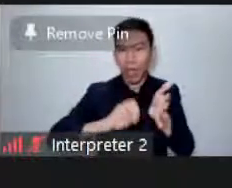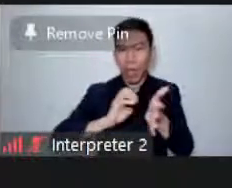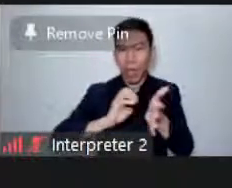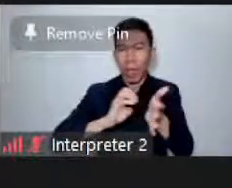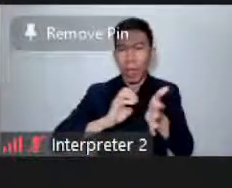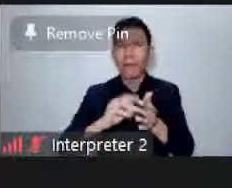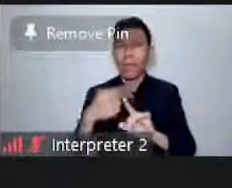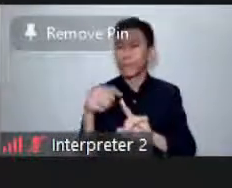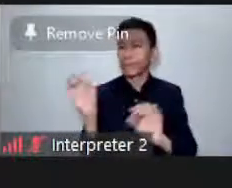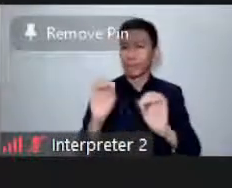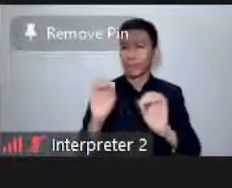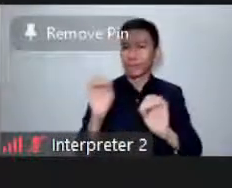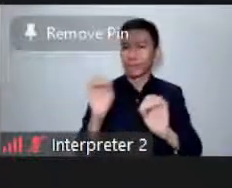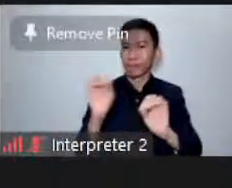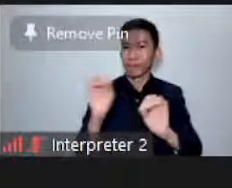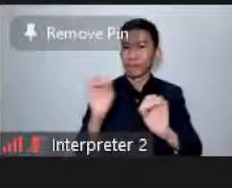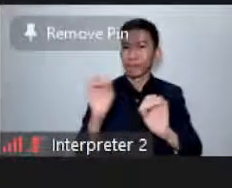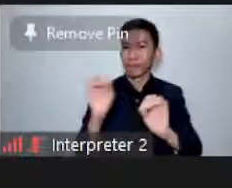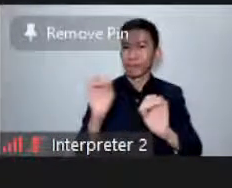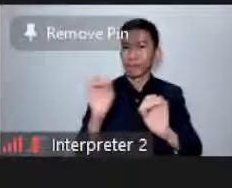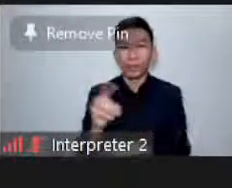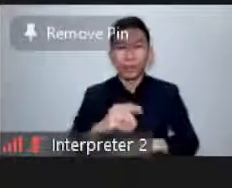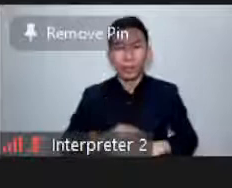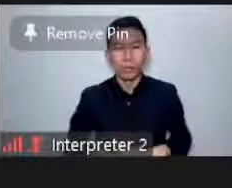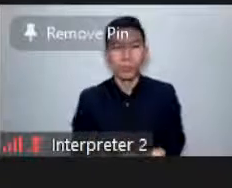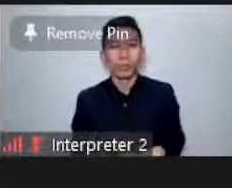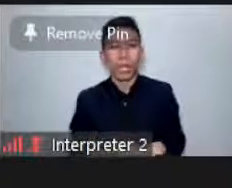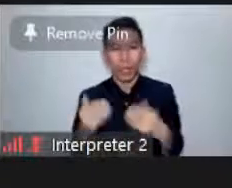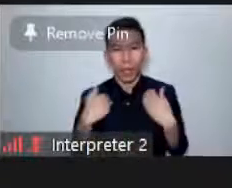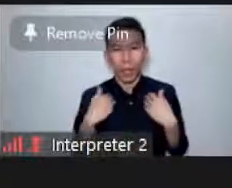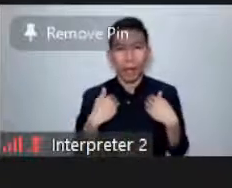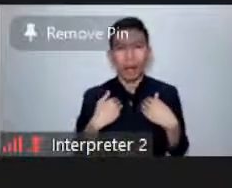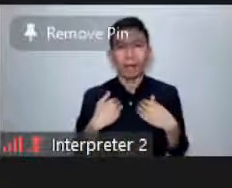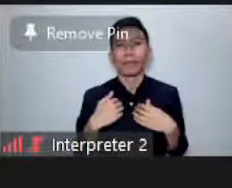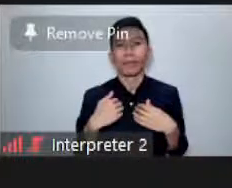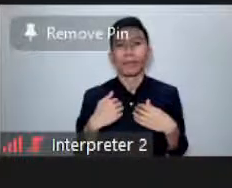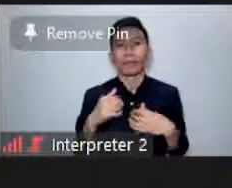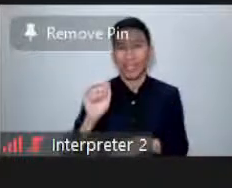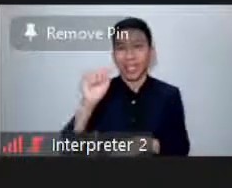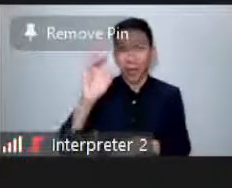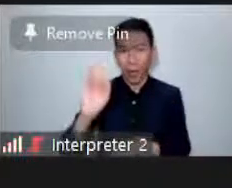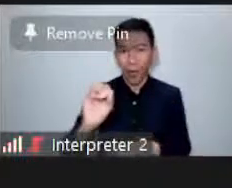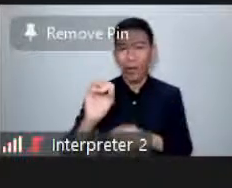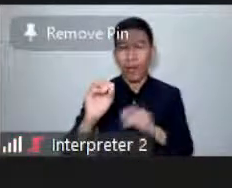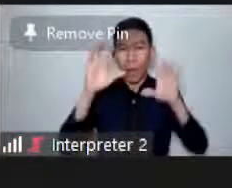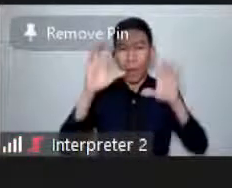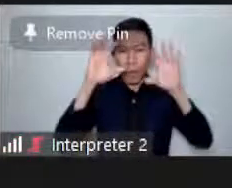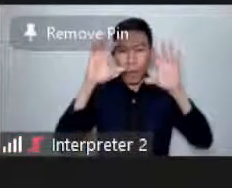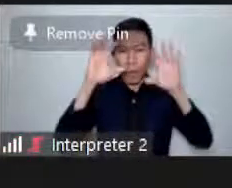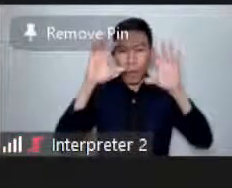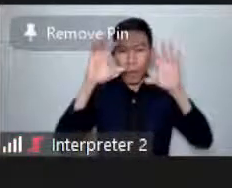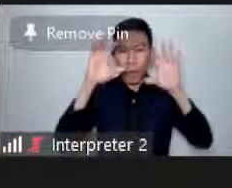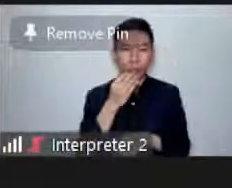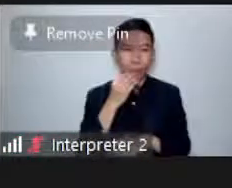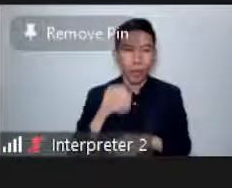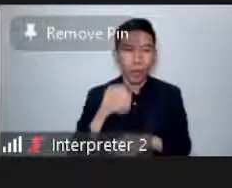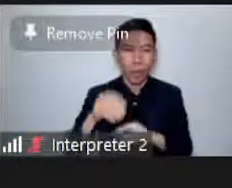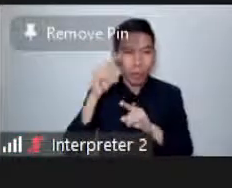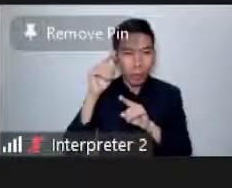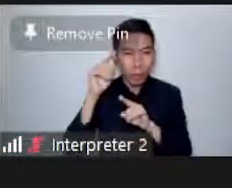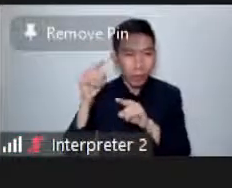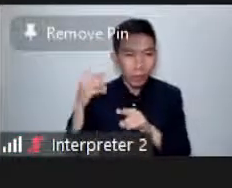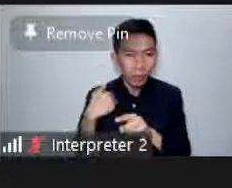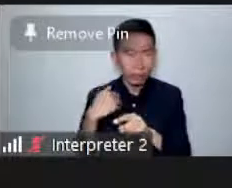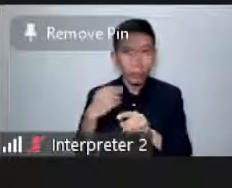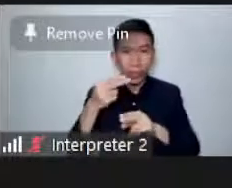Health Administrative Order, which included cancer and rare diseases in the Philippine Registry for Persons with Disability,